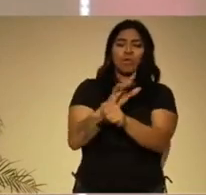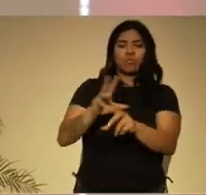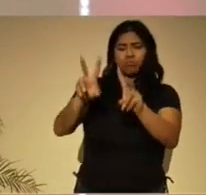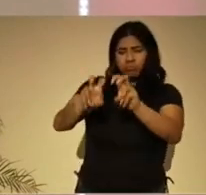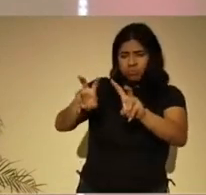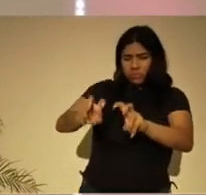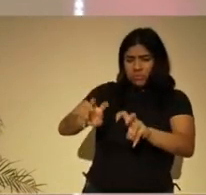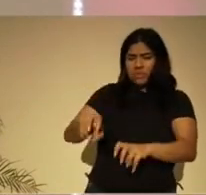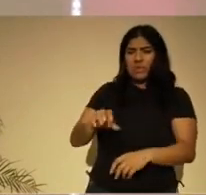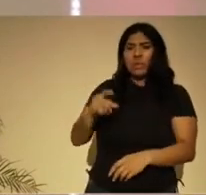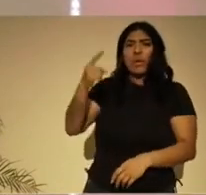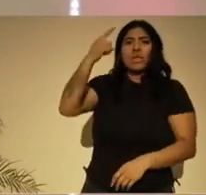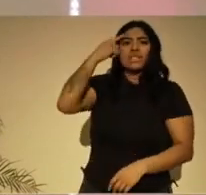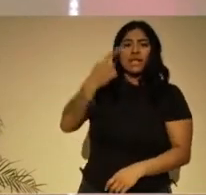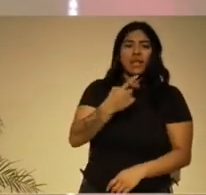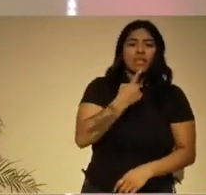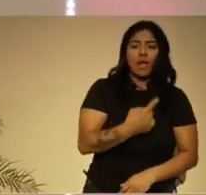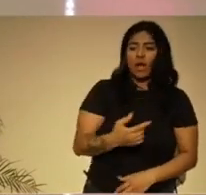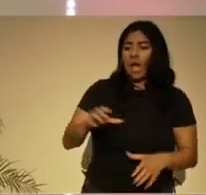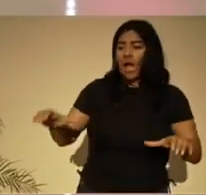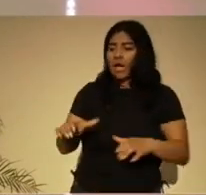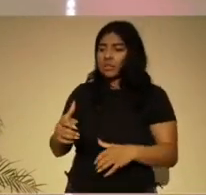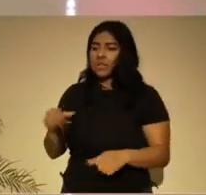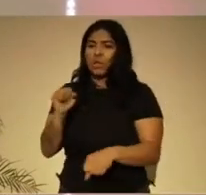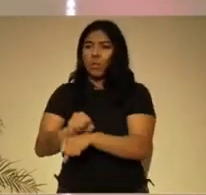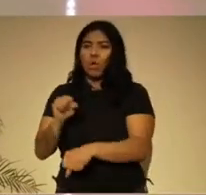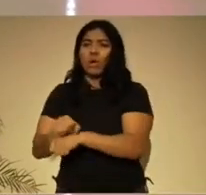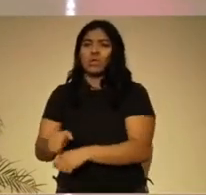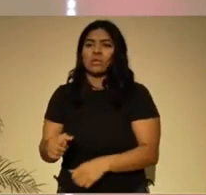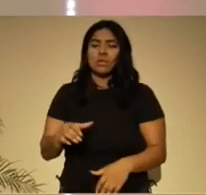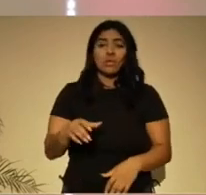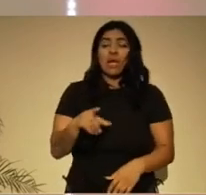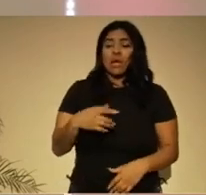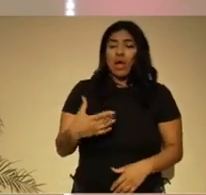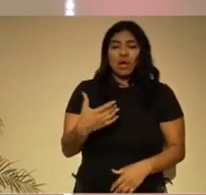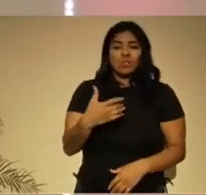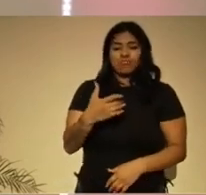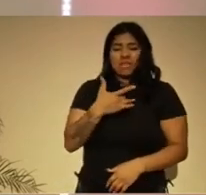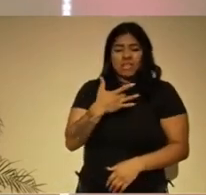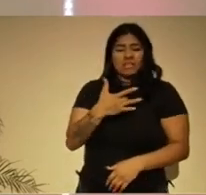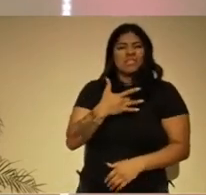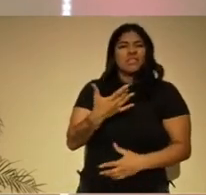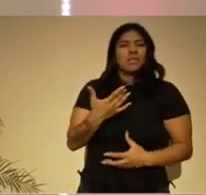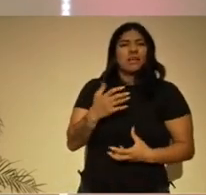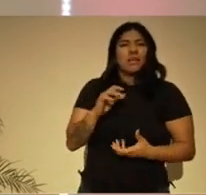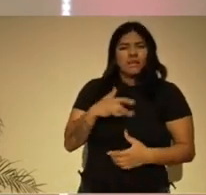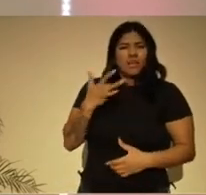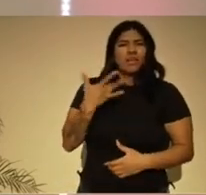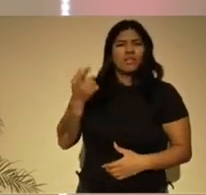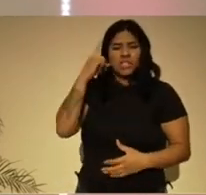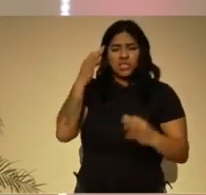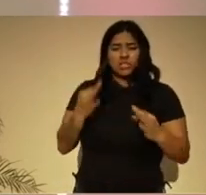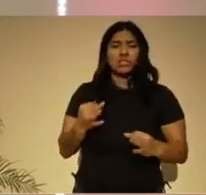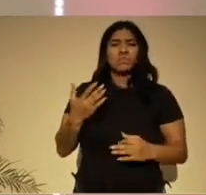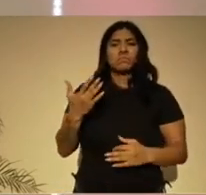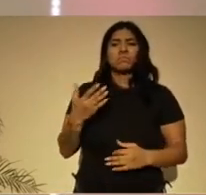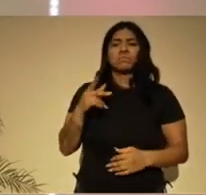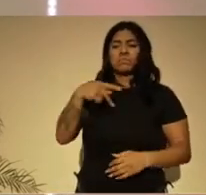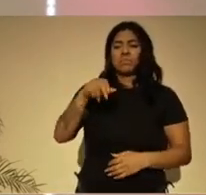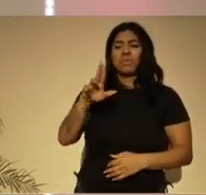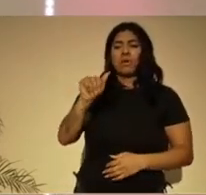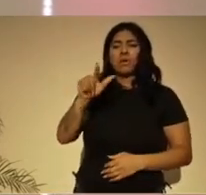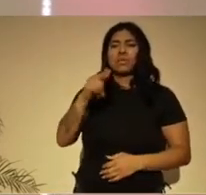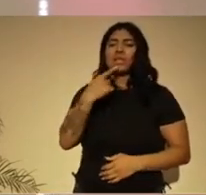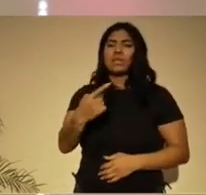what we said, of what we thought, of how we acted, of how we worked, of our motives, of our actions, of everything that we did. And Paul says, my conscience